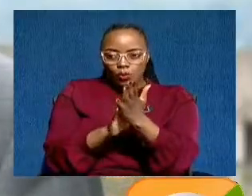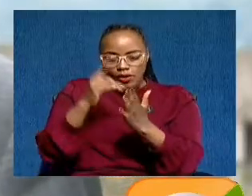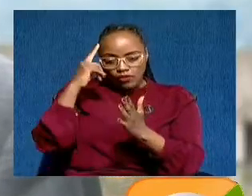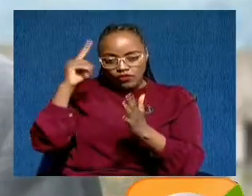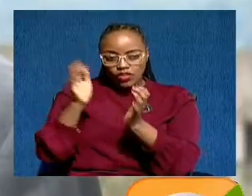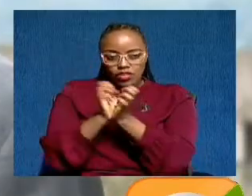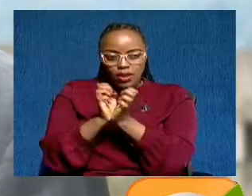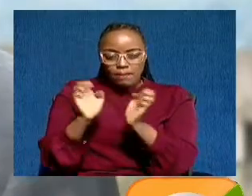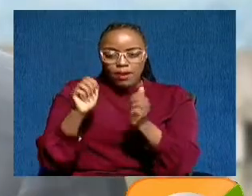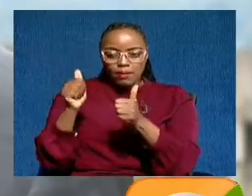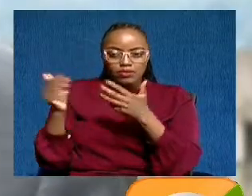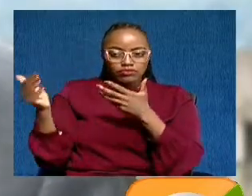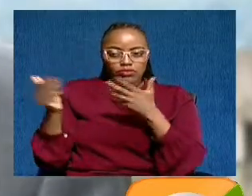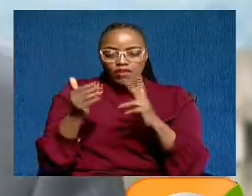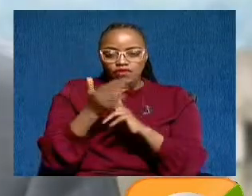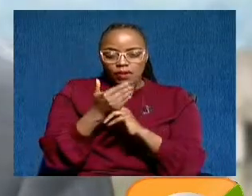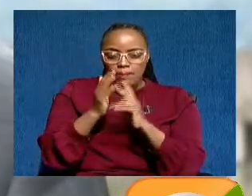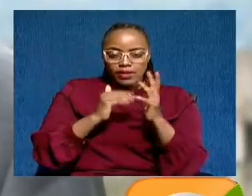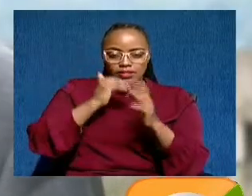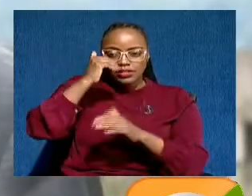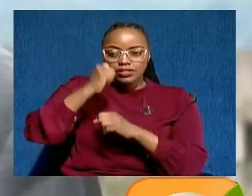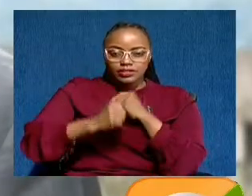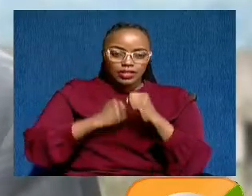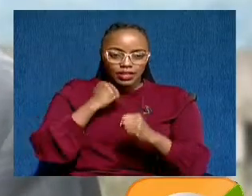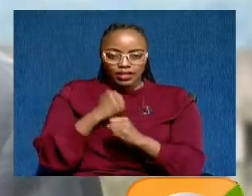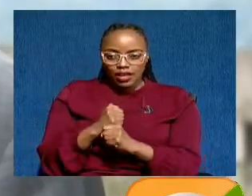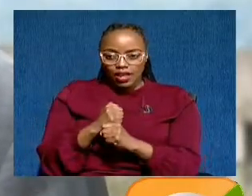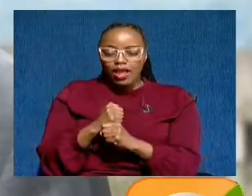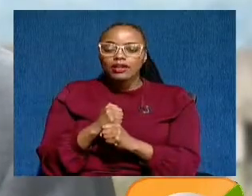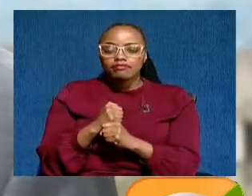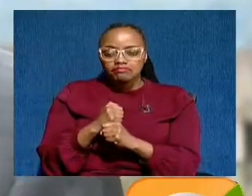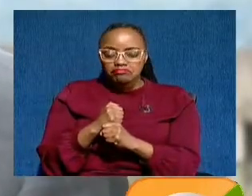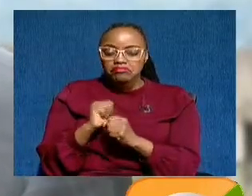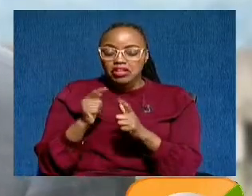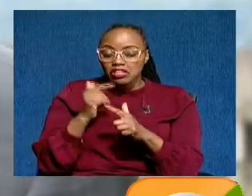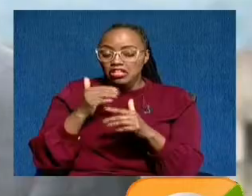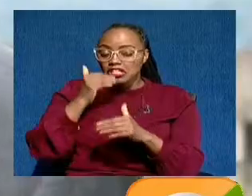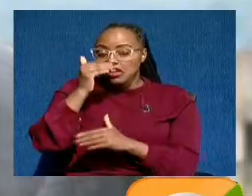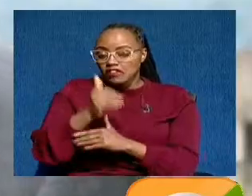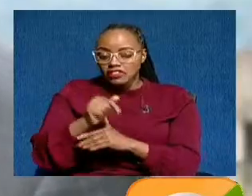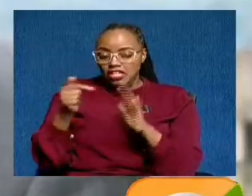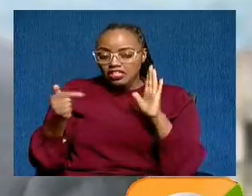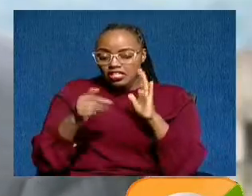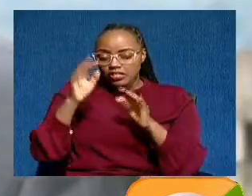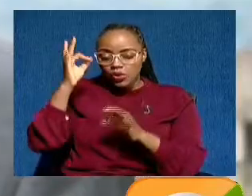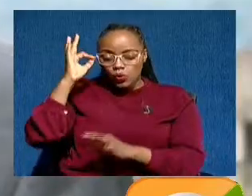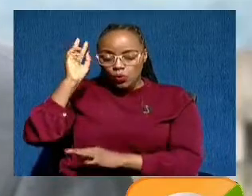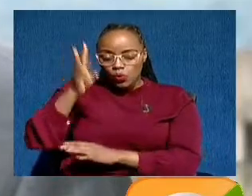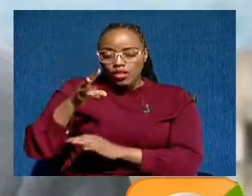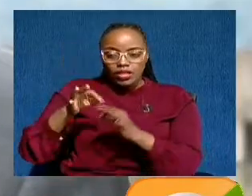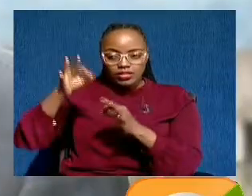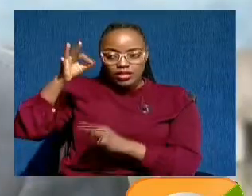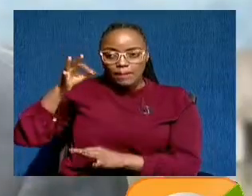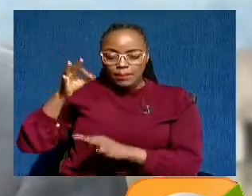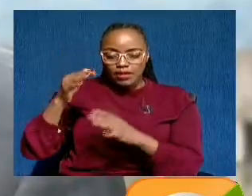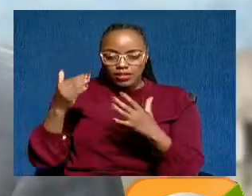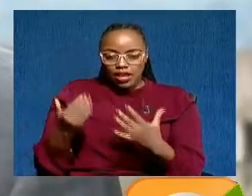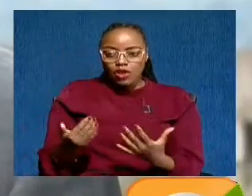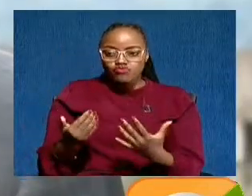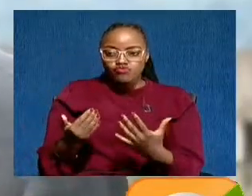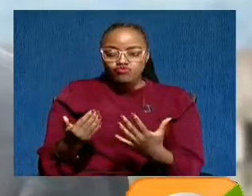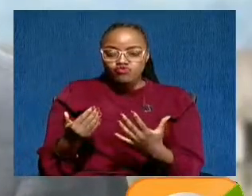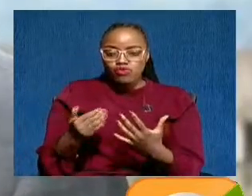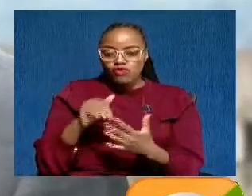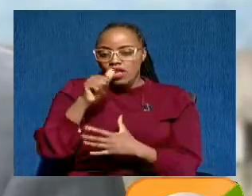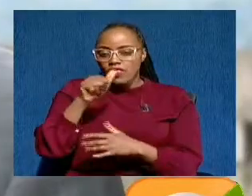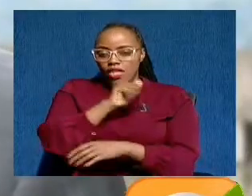release coming in mid next year. And then after that, it will depend on the